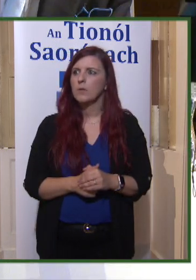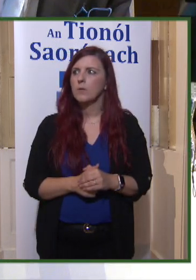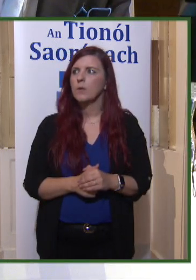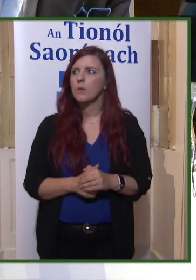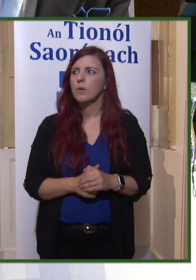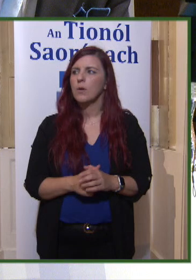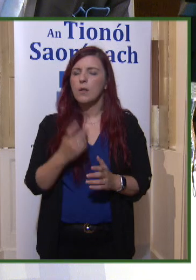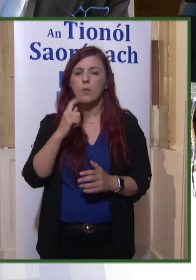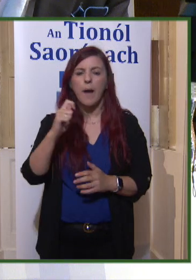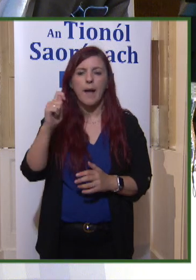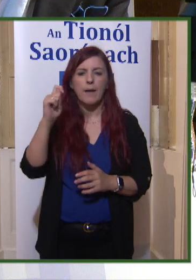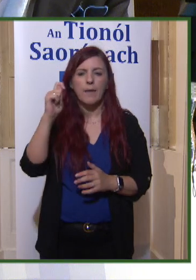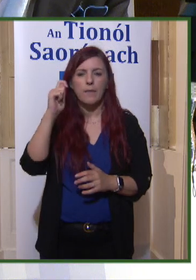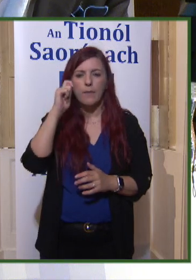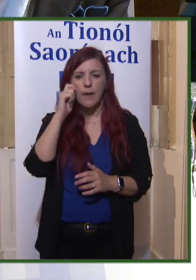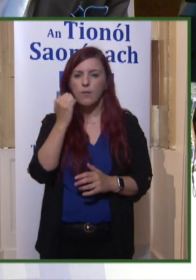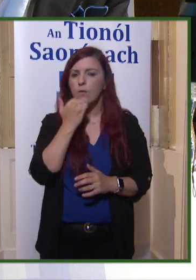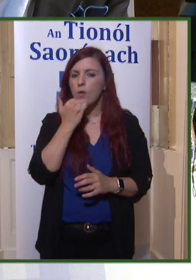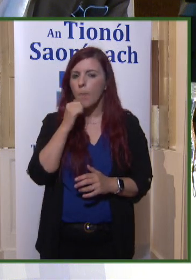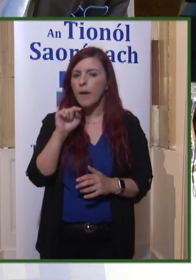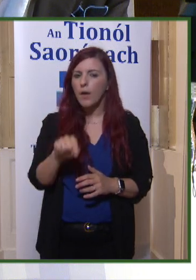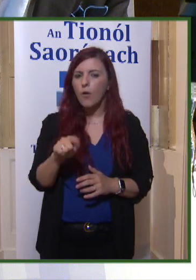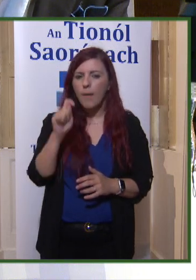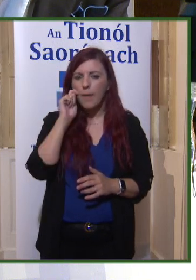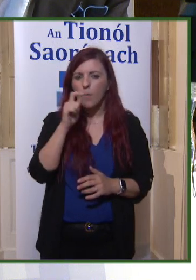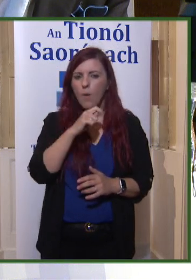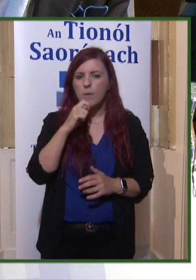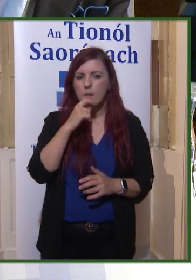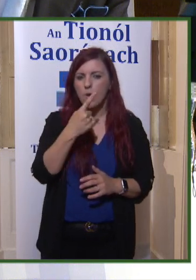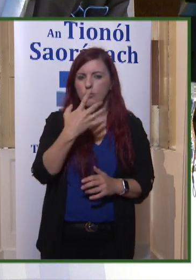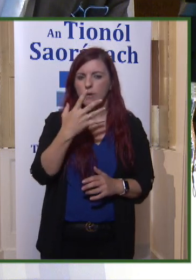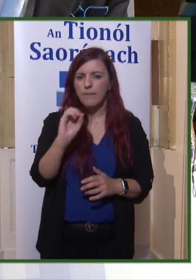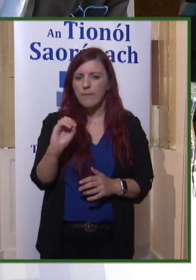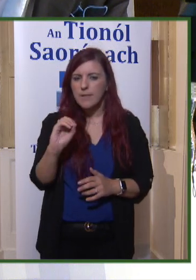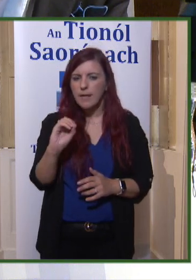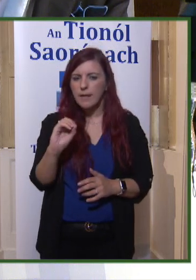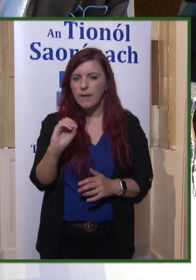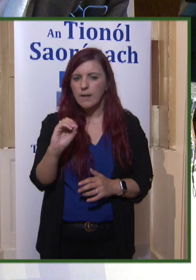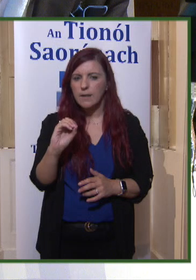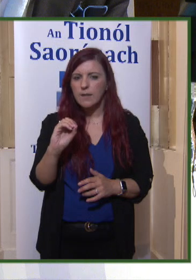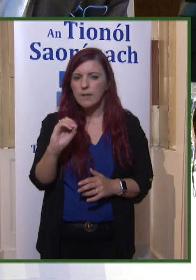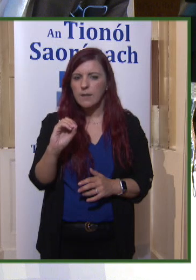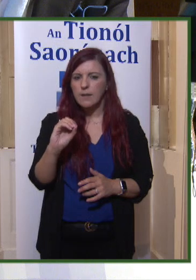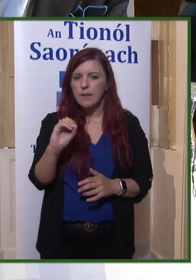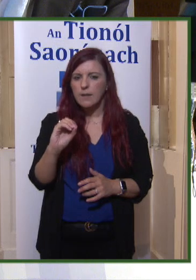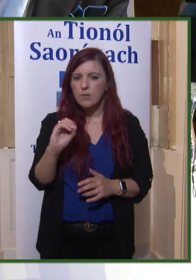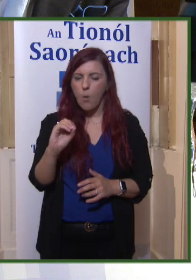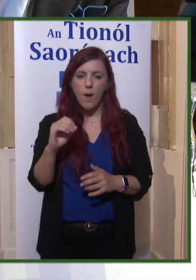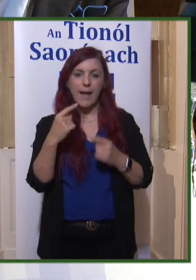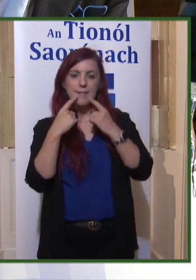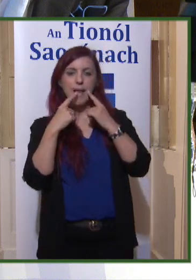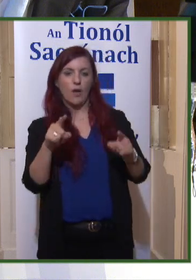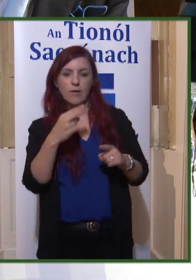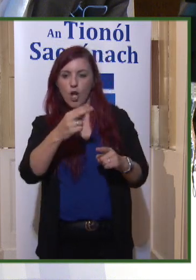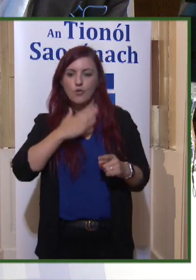I think the figure for European Parliament elections is 150, and a statutory declaration isn't just simply signing your name. You have to go to